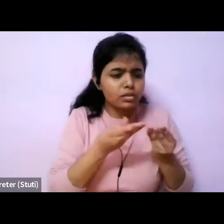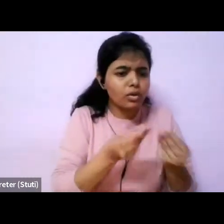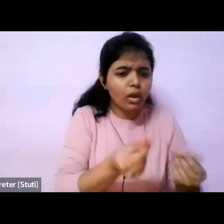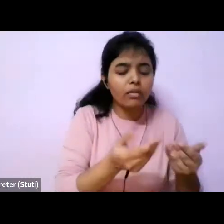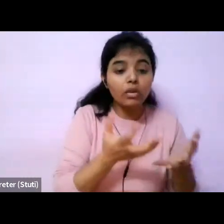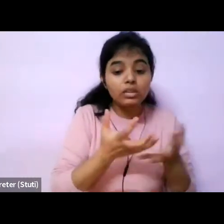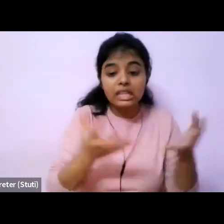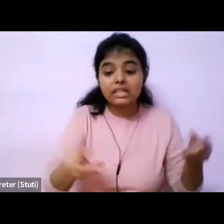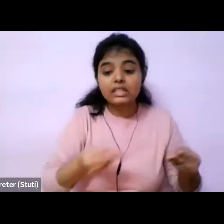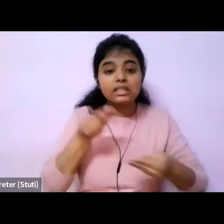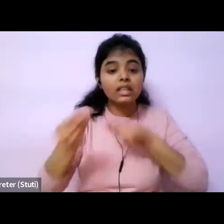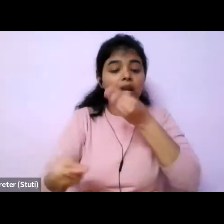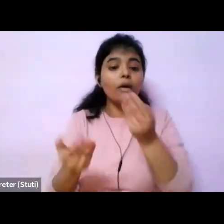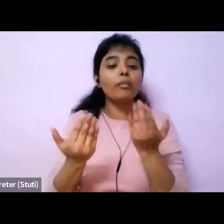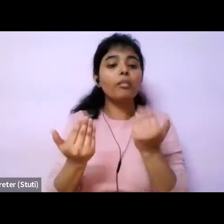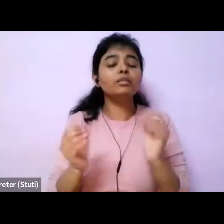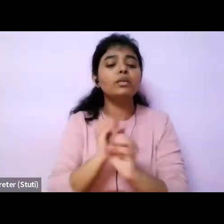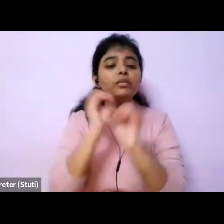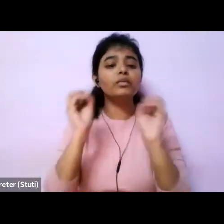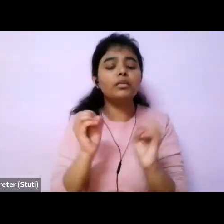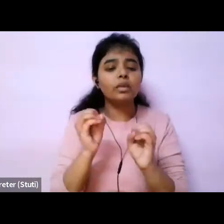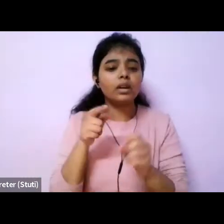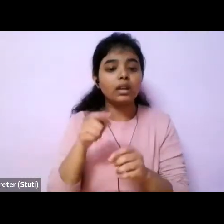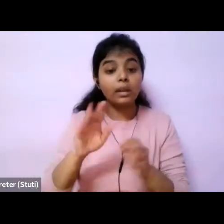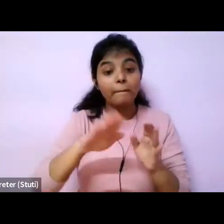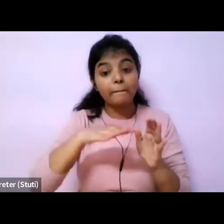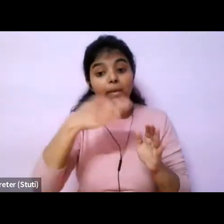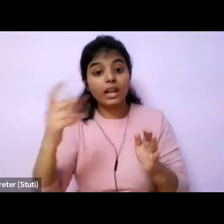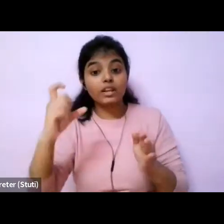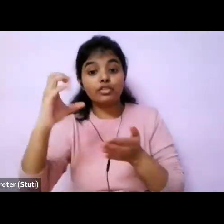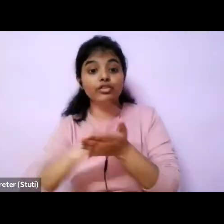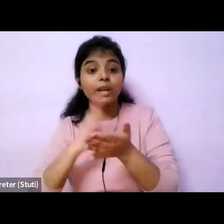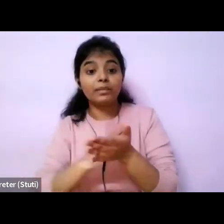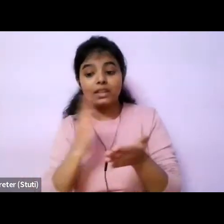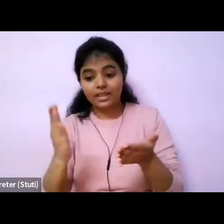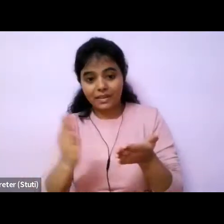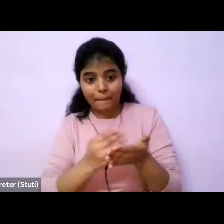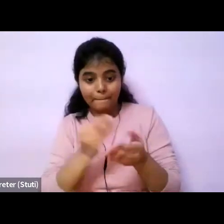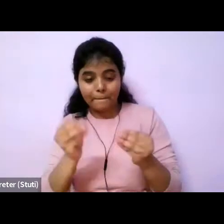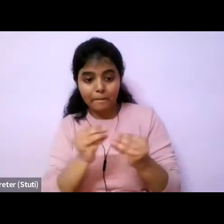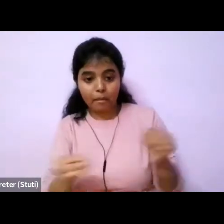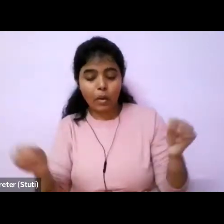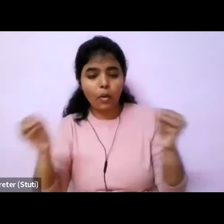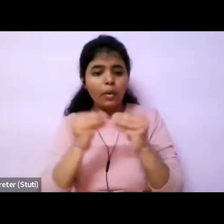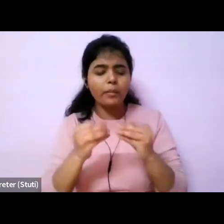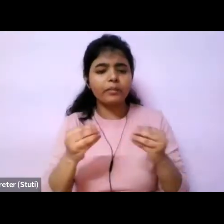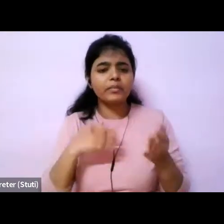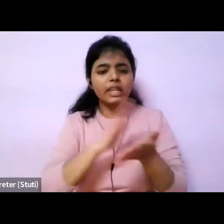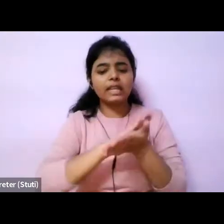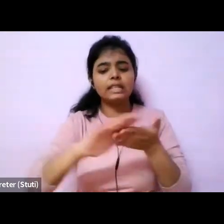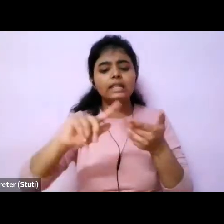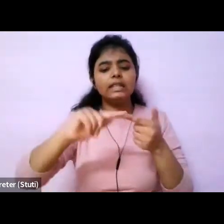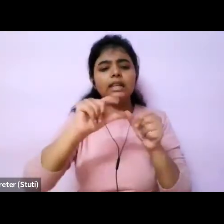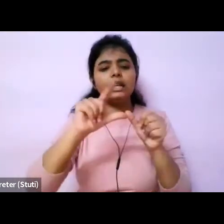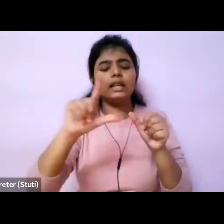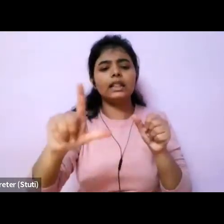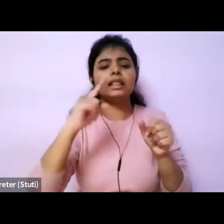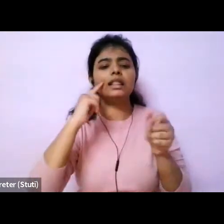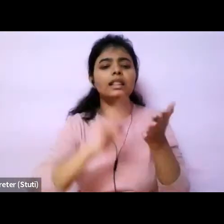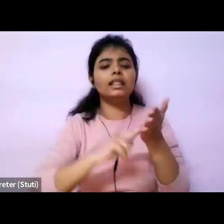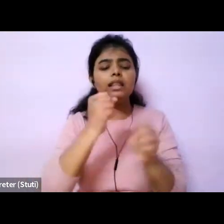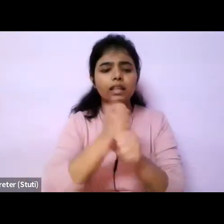of it. Whereas the later chapters, they talk about healing and not healing and about healing